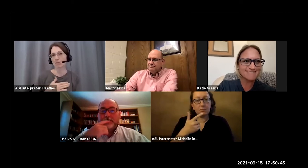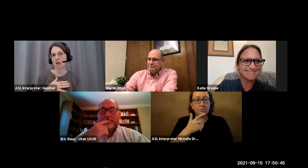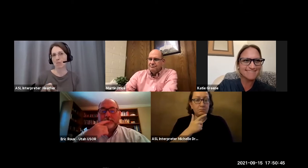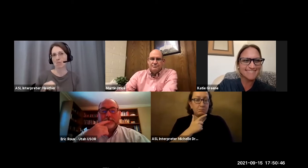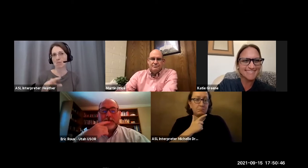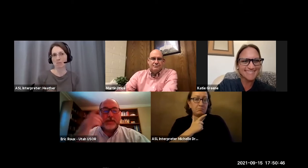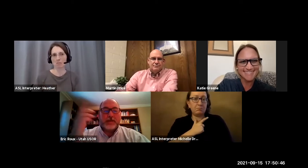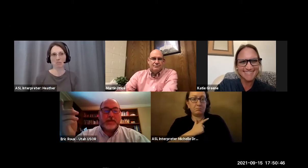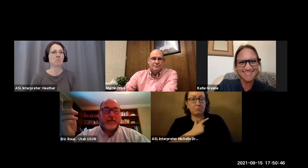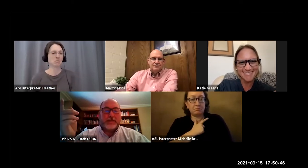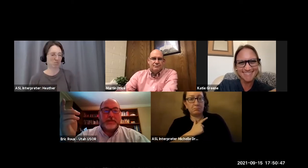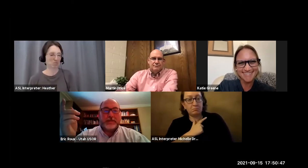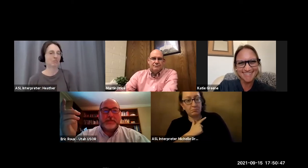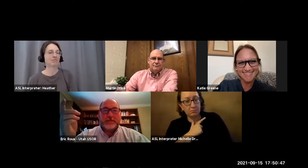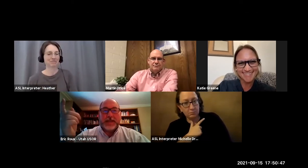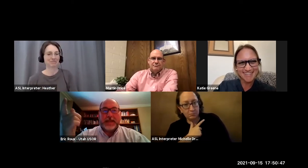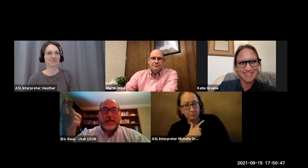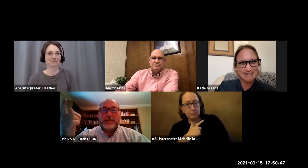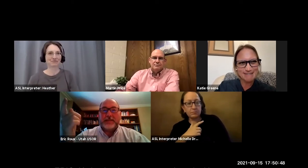cents.